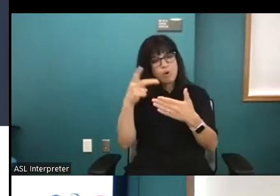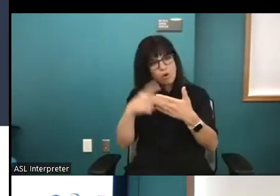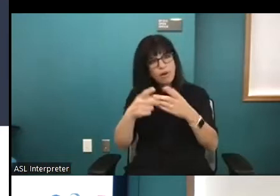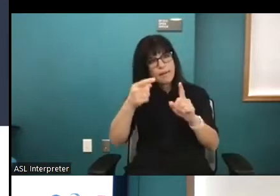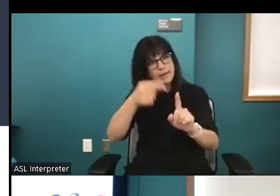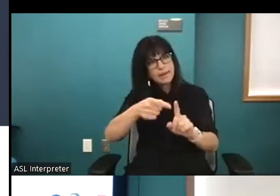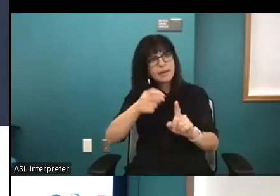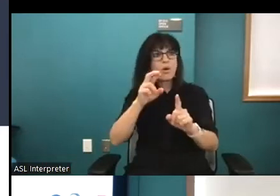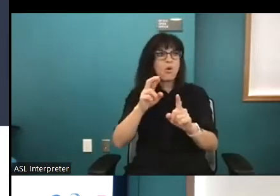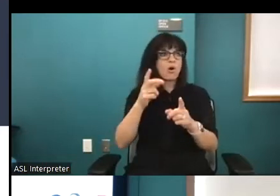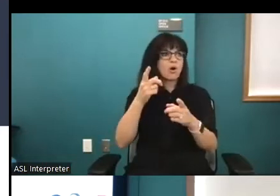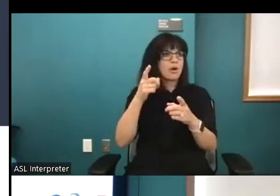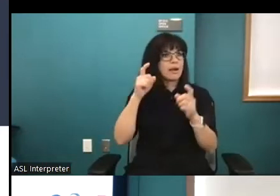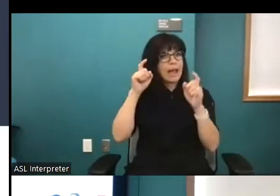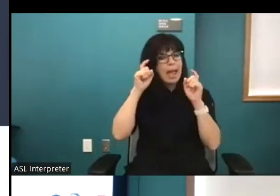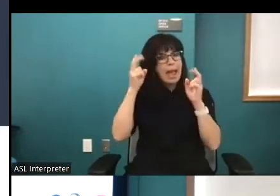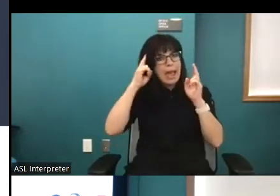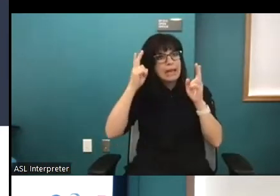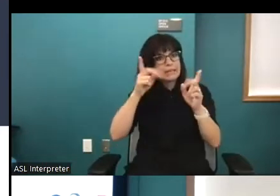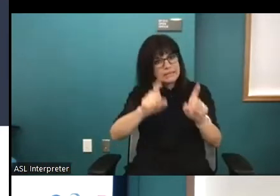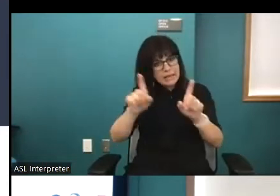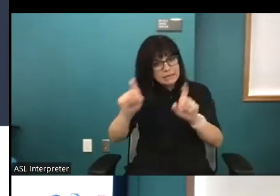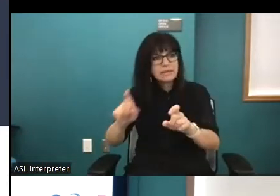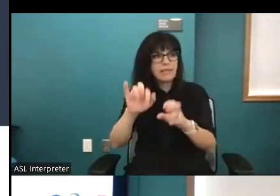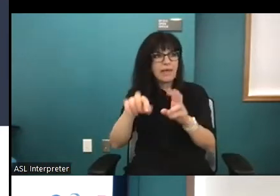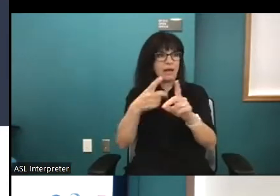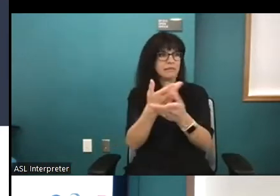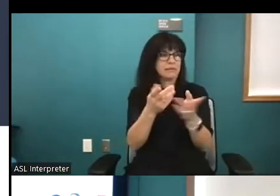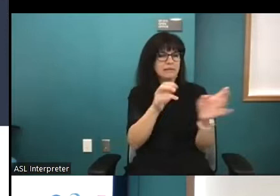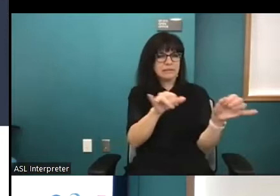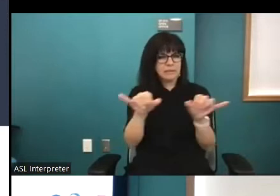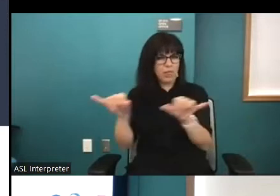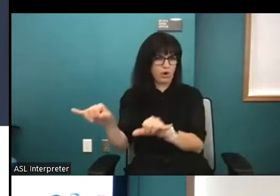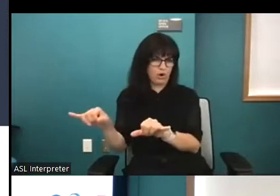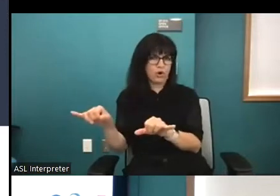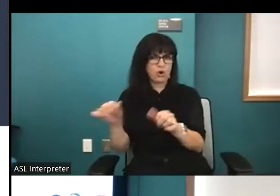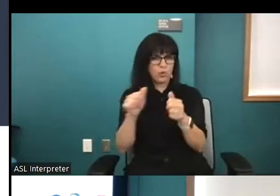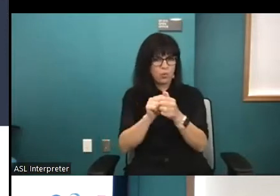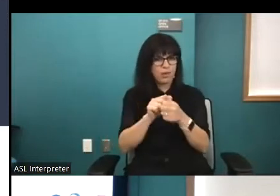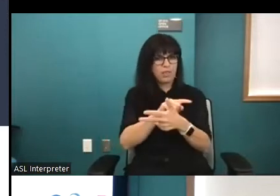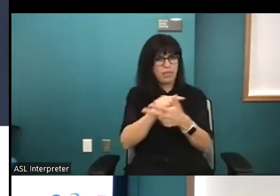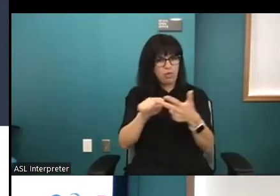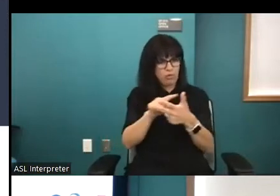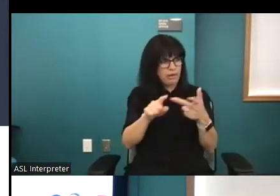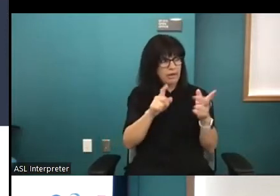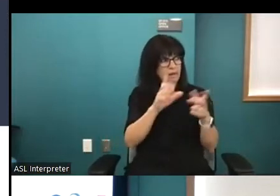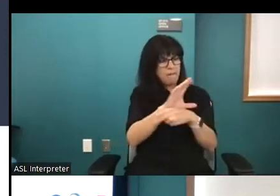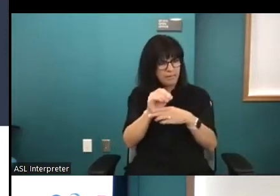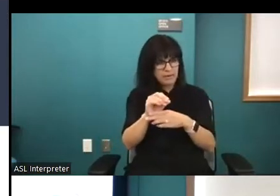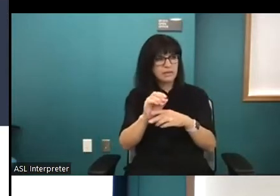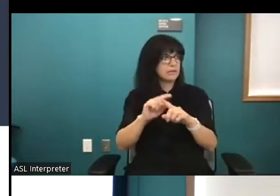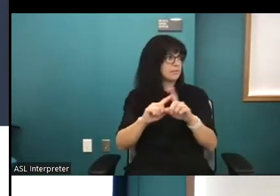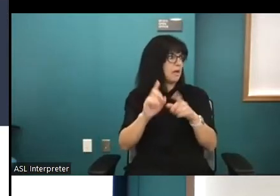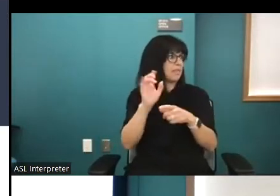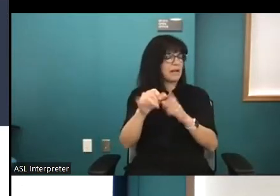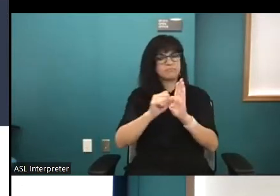and aided testing and things like that, that kind of stuff is very similar, or at least there are similarities between each. But that's